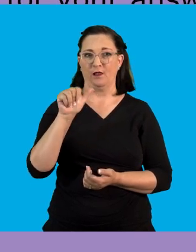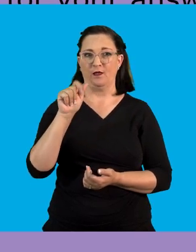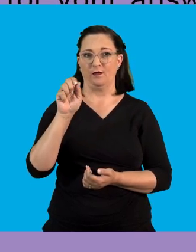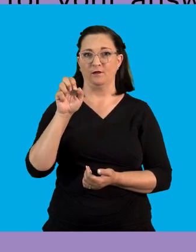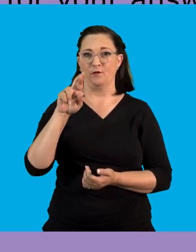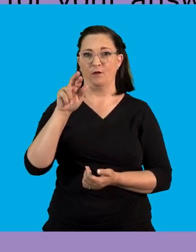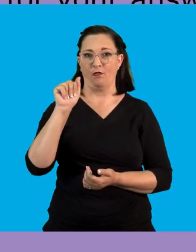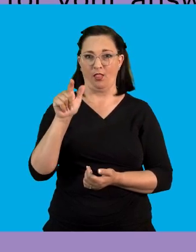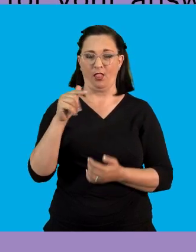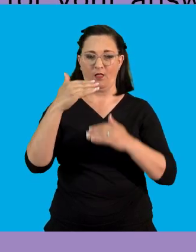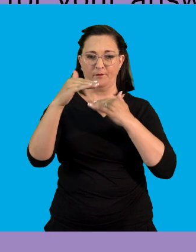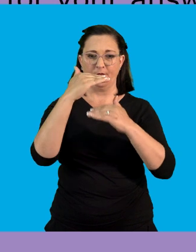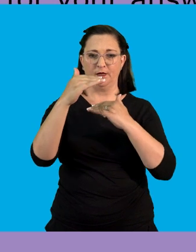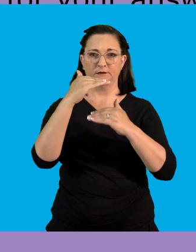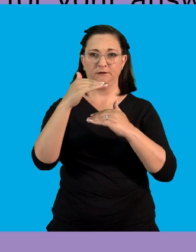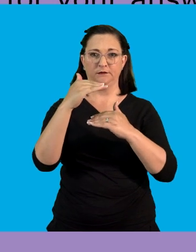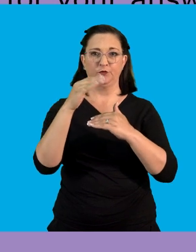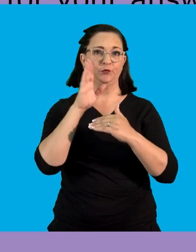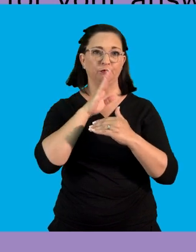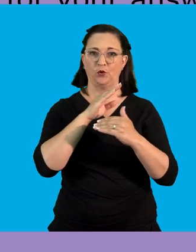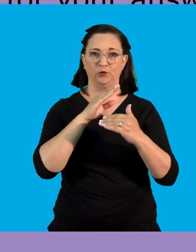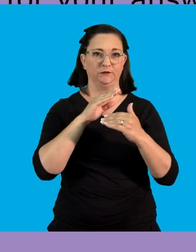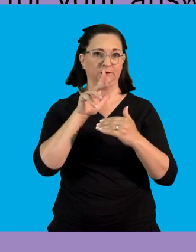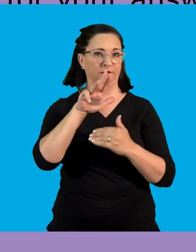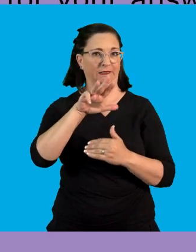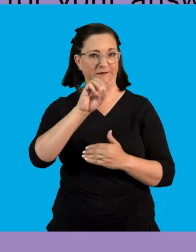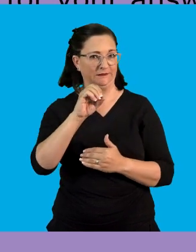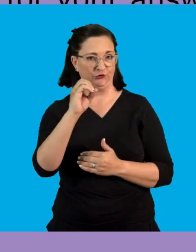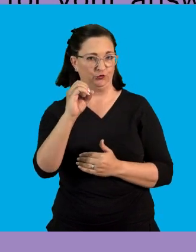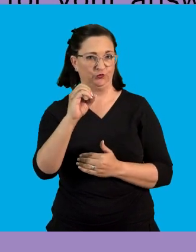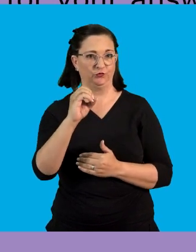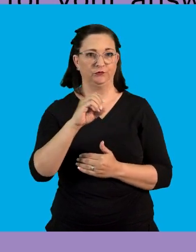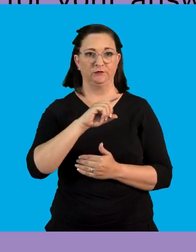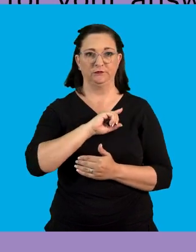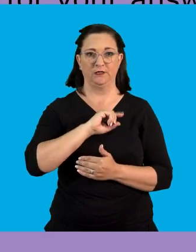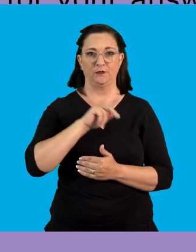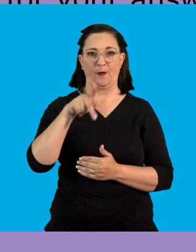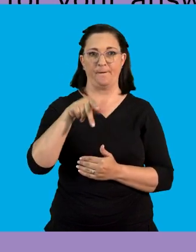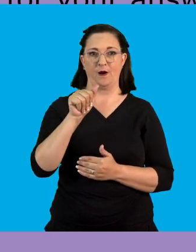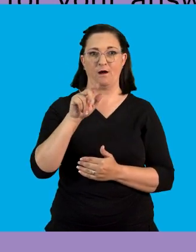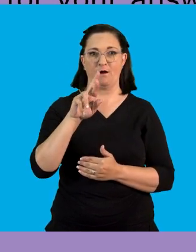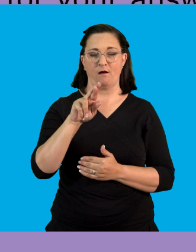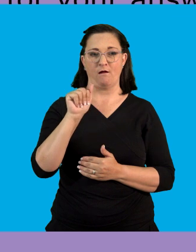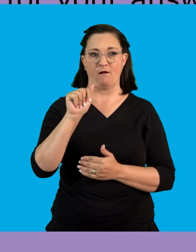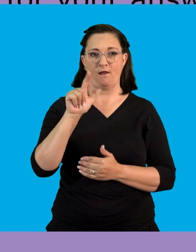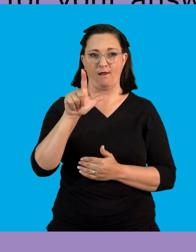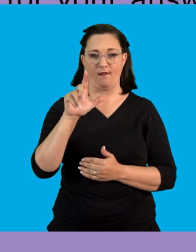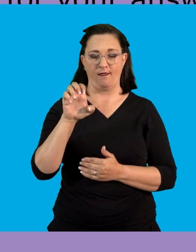has parallel sides that are opposite. It doesn't have 90 degrees, and therefore it's a parallelogram.